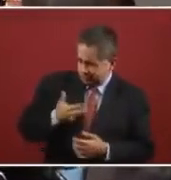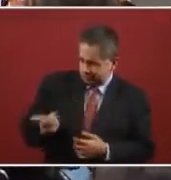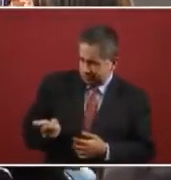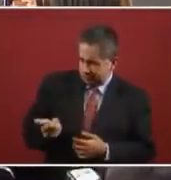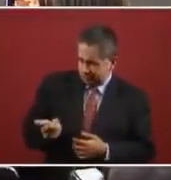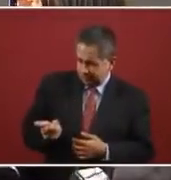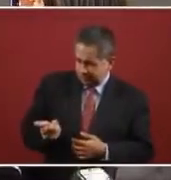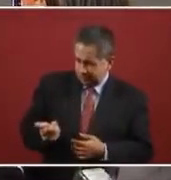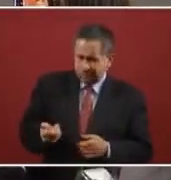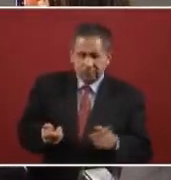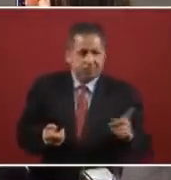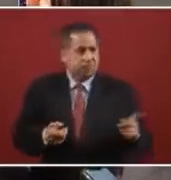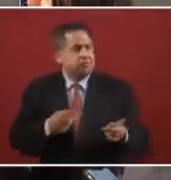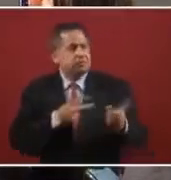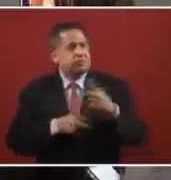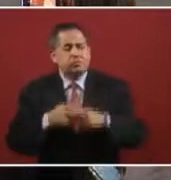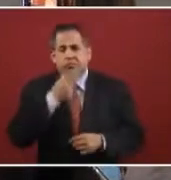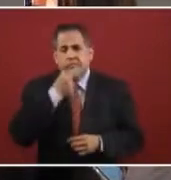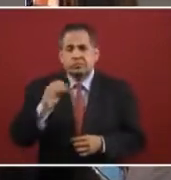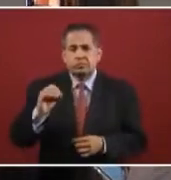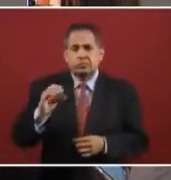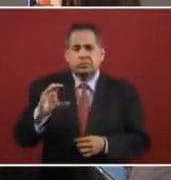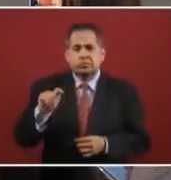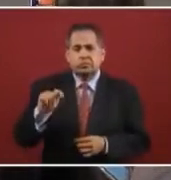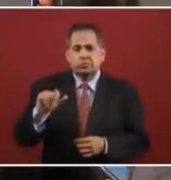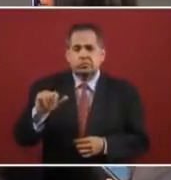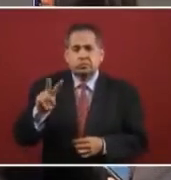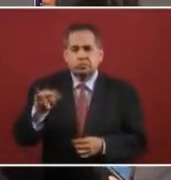refinery. When Octavio came,